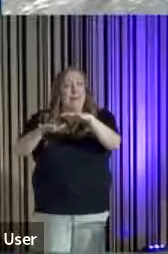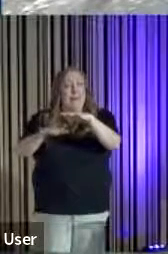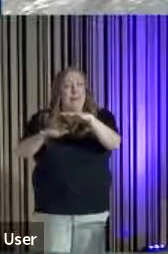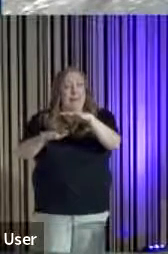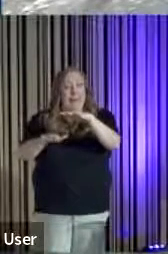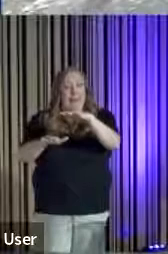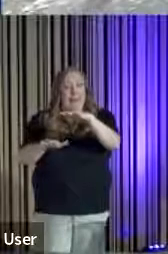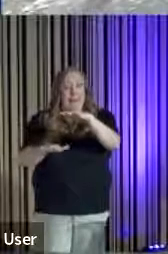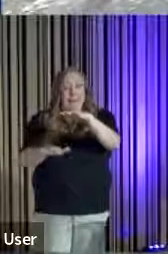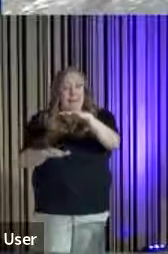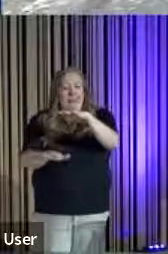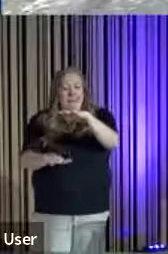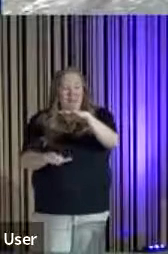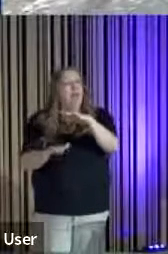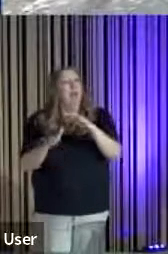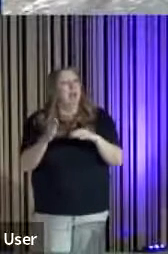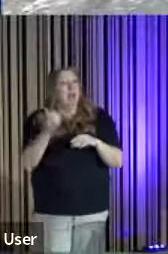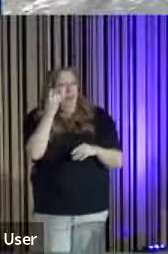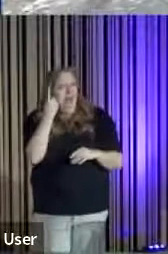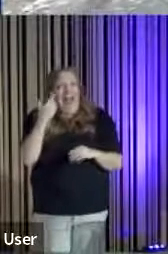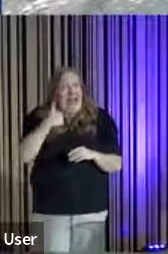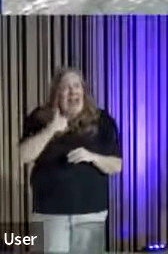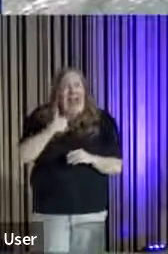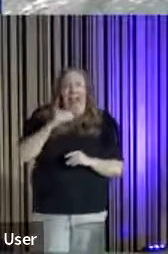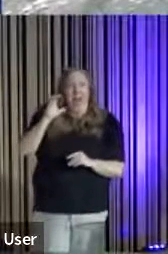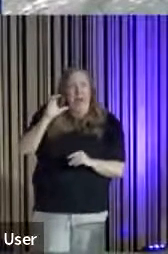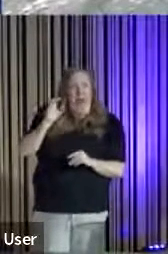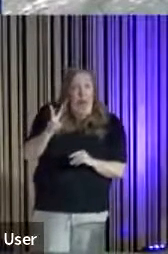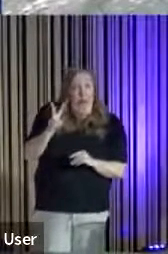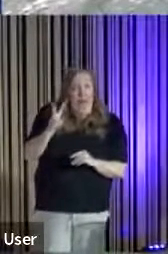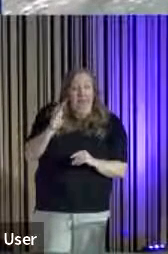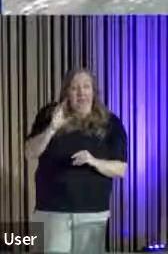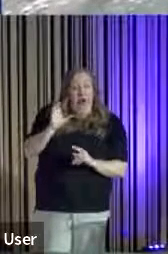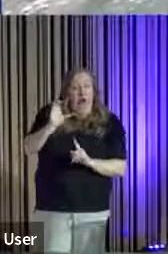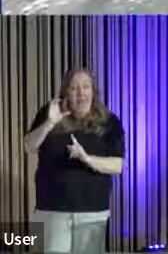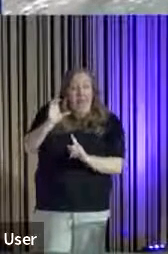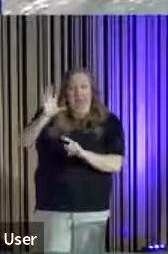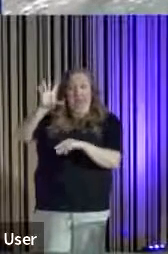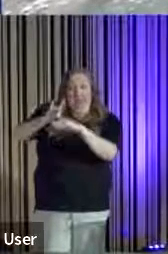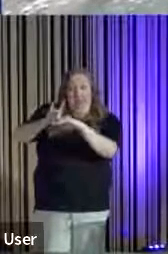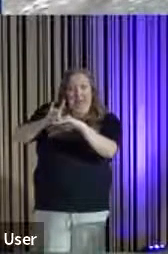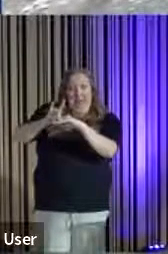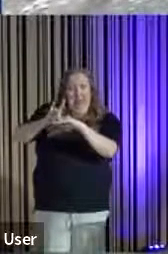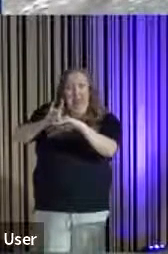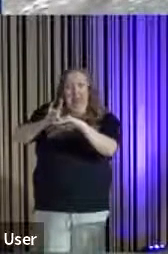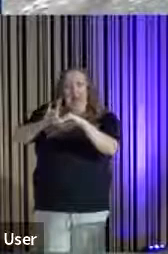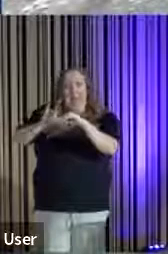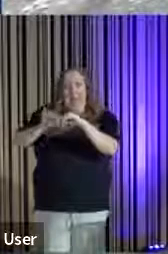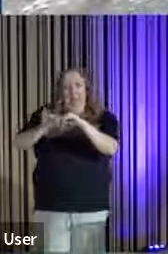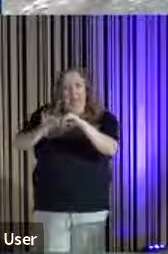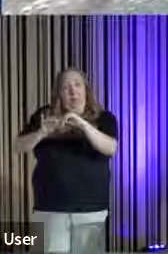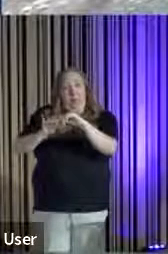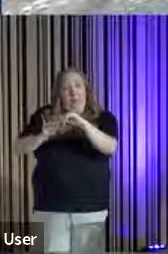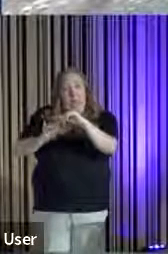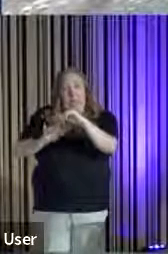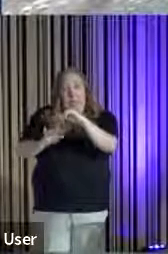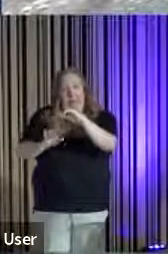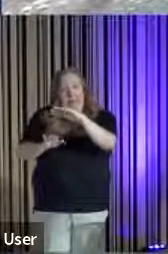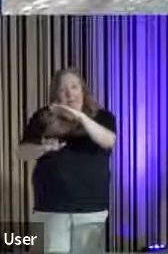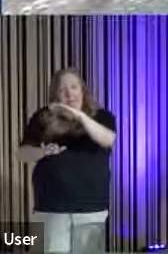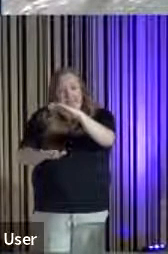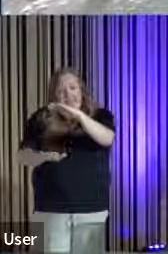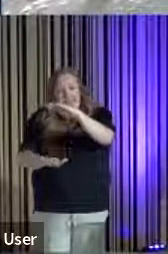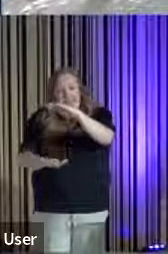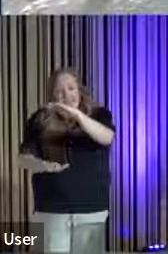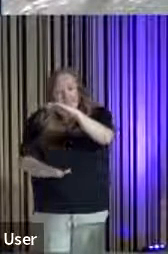taking the carbon with them, and ultimately generating fossil fuels. The oil and the gas that we so happily